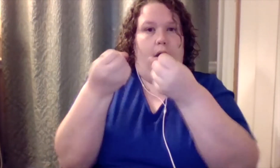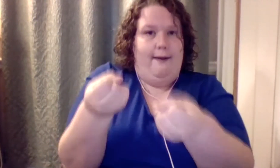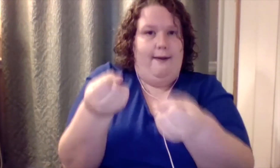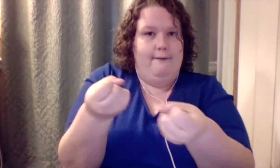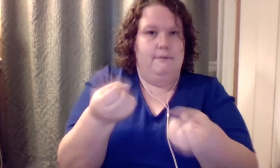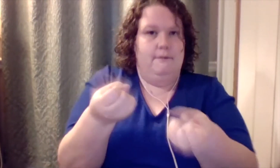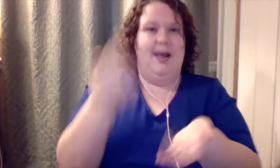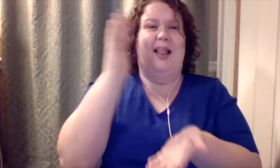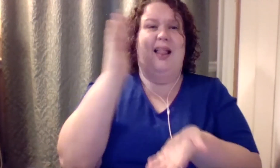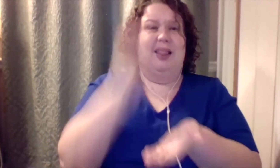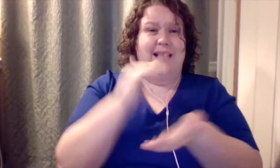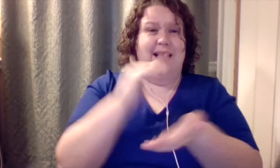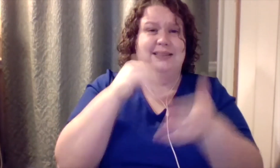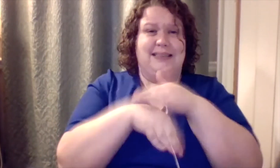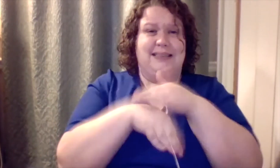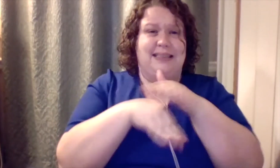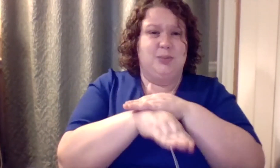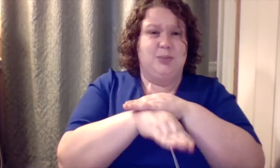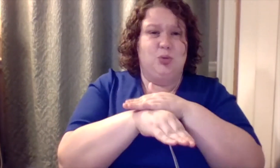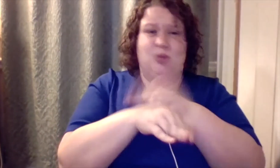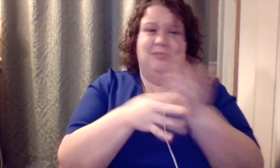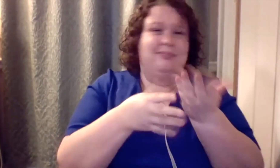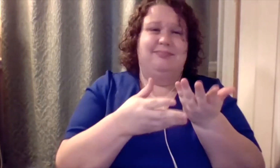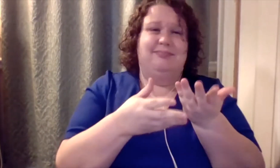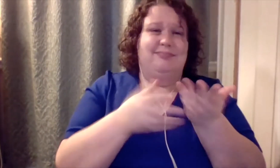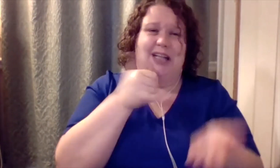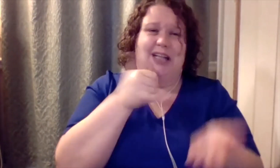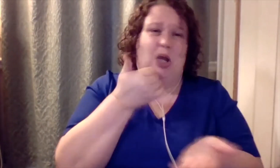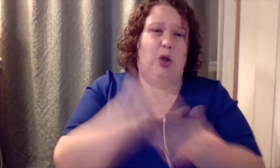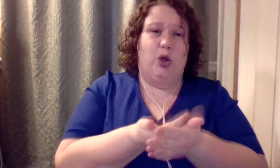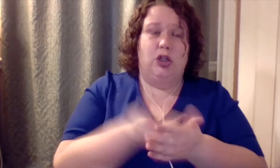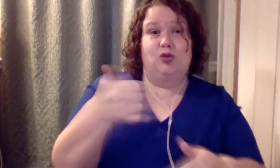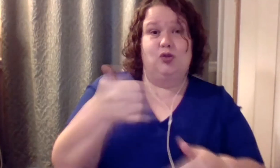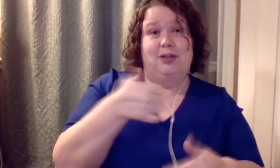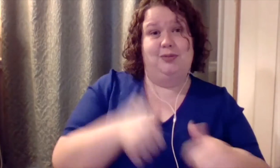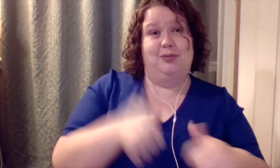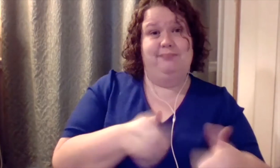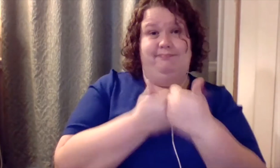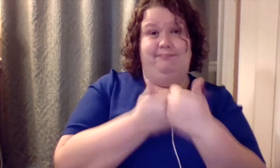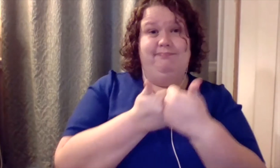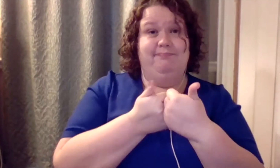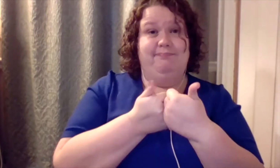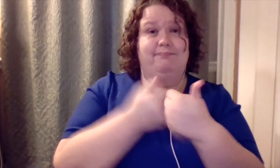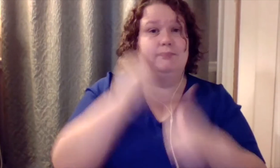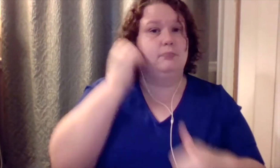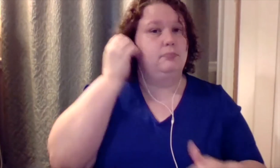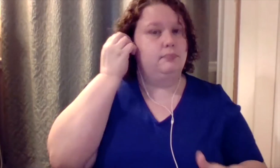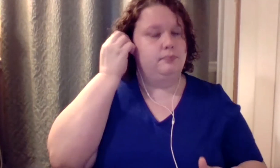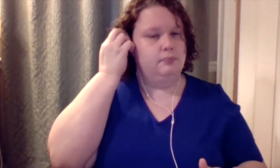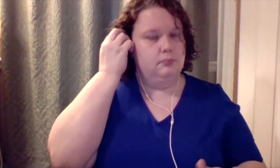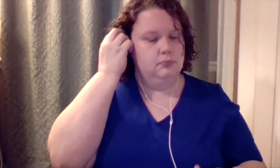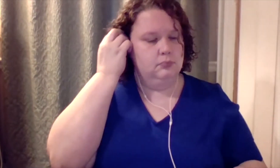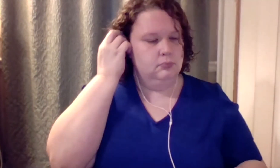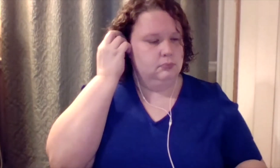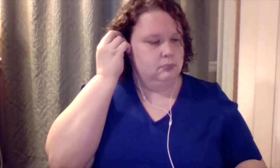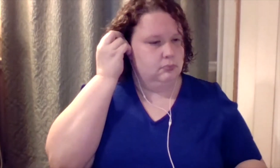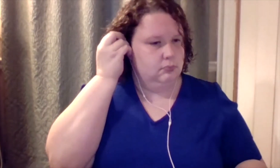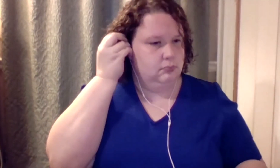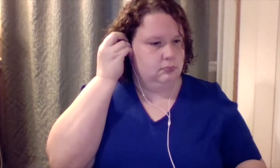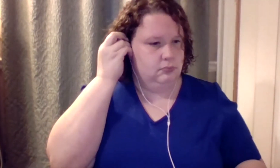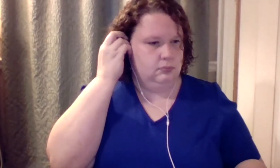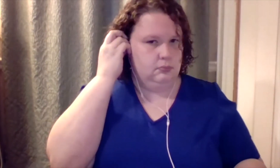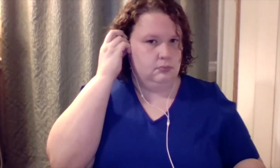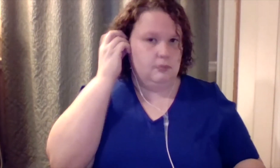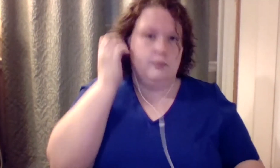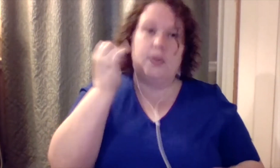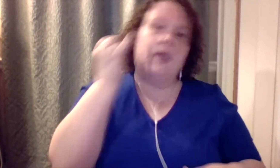thing for me. And I know a lot of people in the community have that same sentiment, that it just, if a kid misses a bus and then their parent